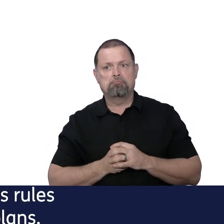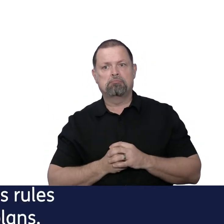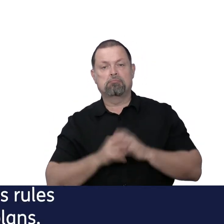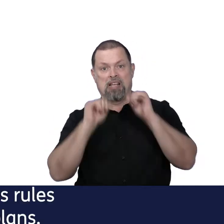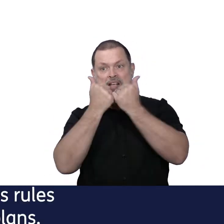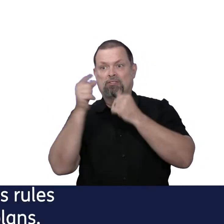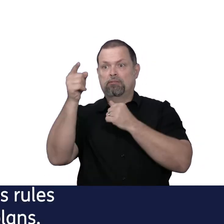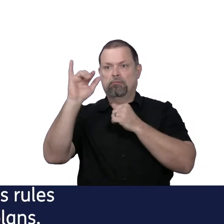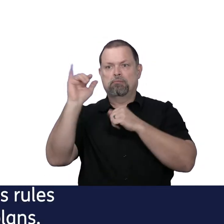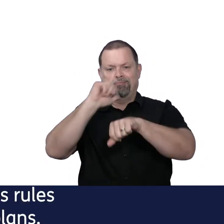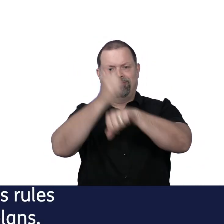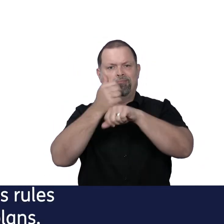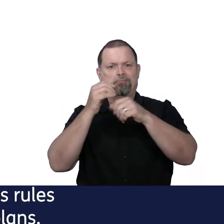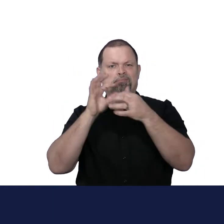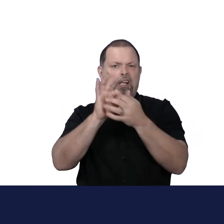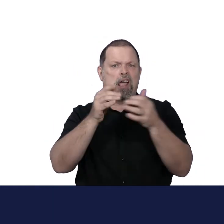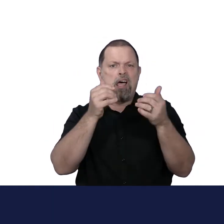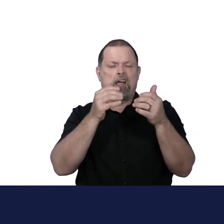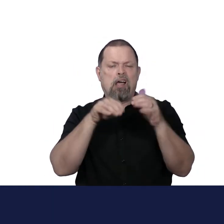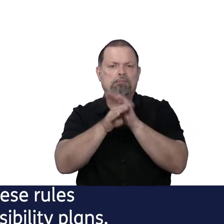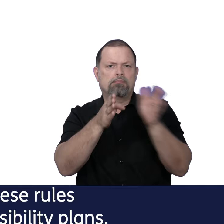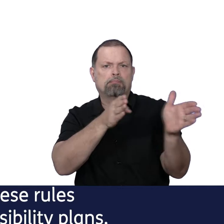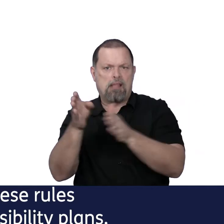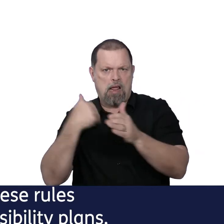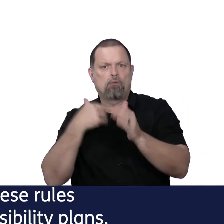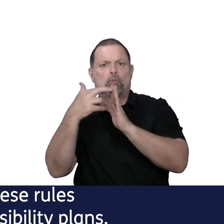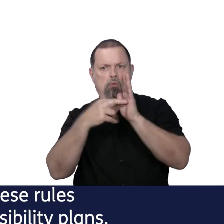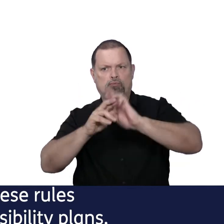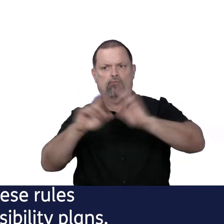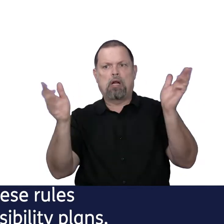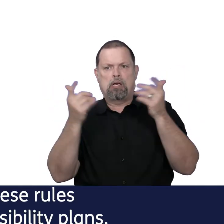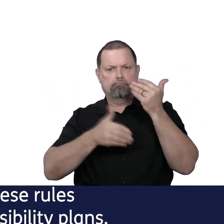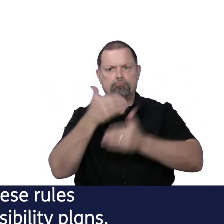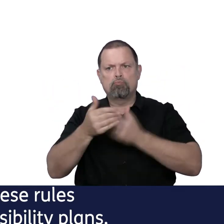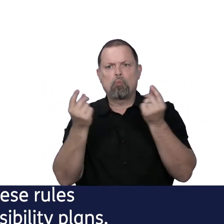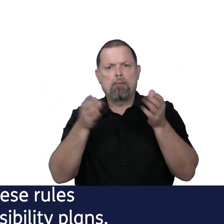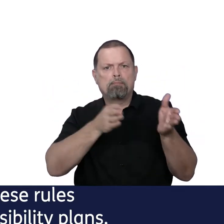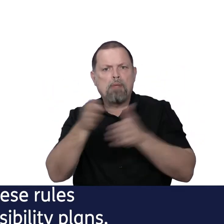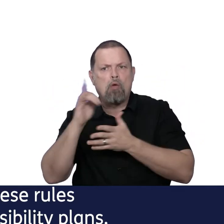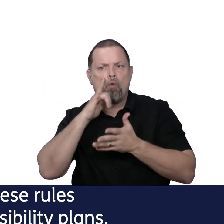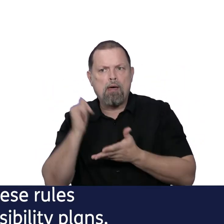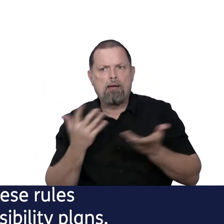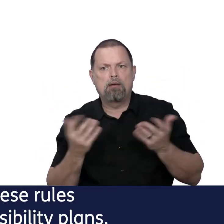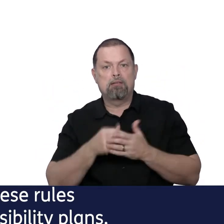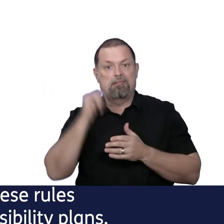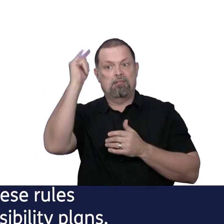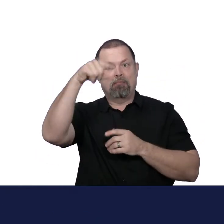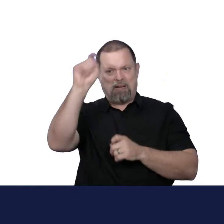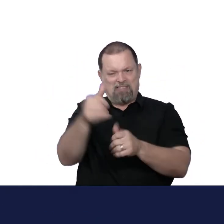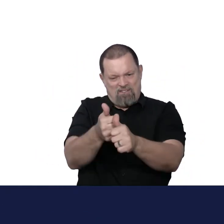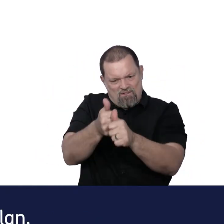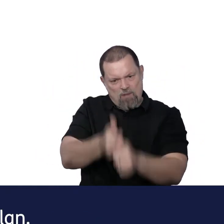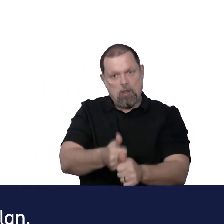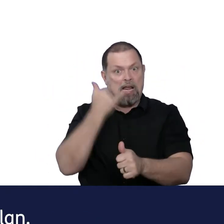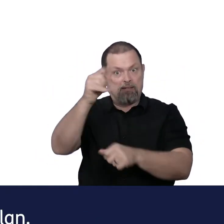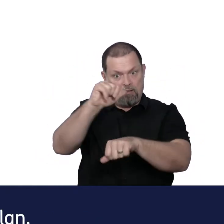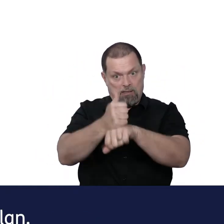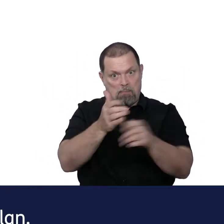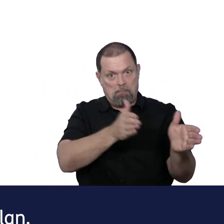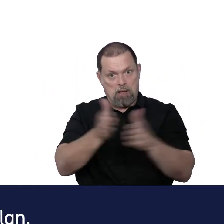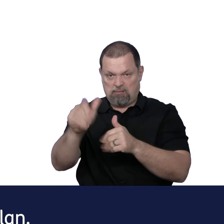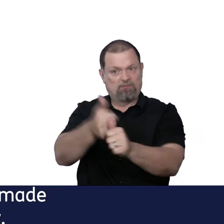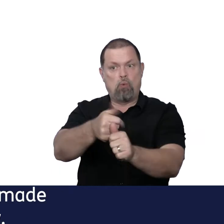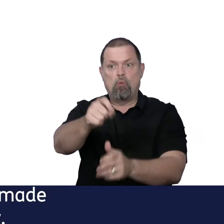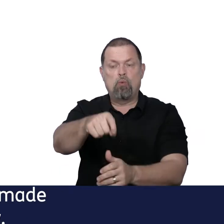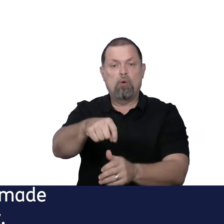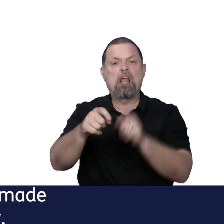makes rules about accessibility plans. Airlines have to follow these rules when they make their accessibility plans. Take a look at the